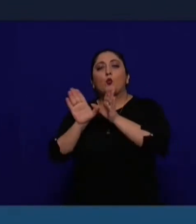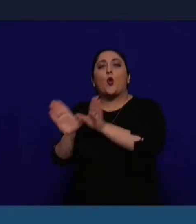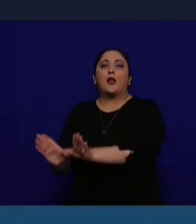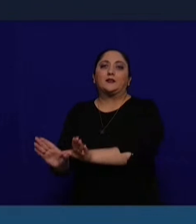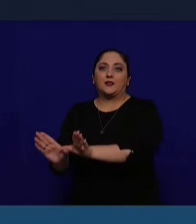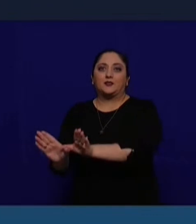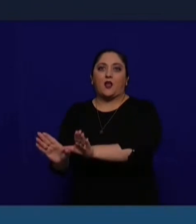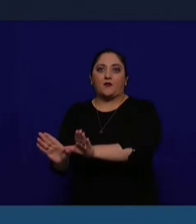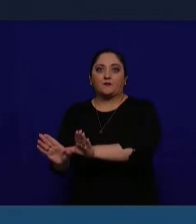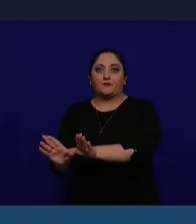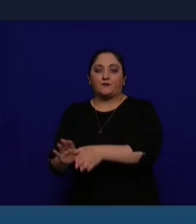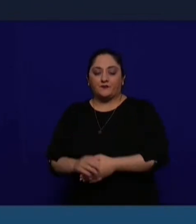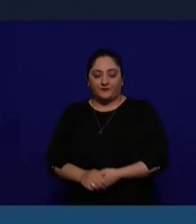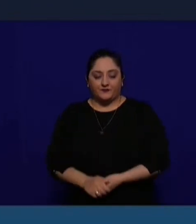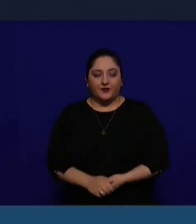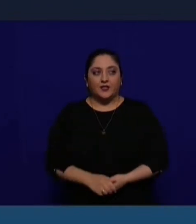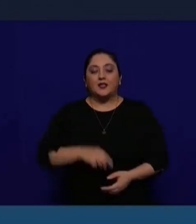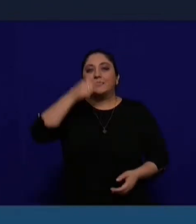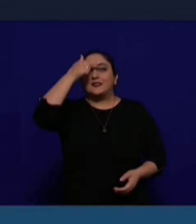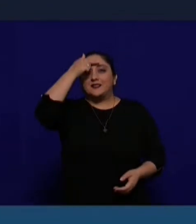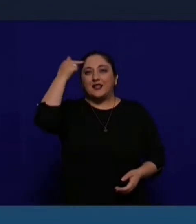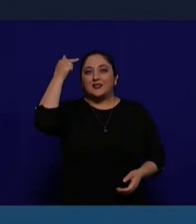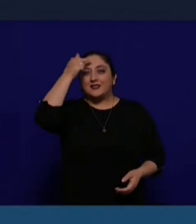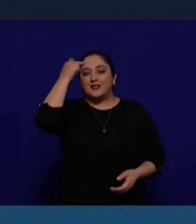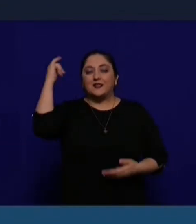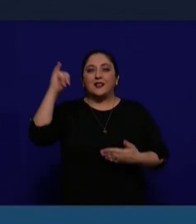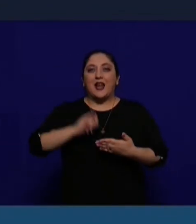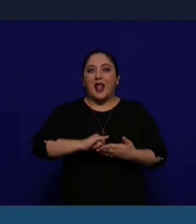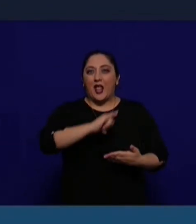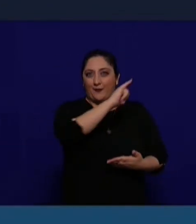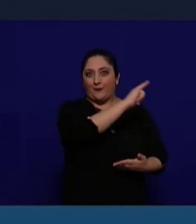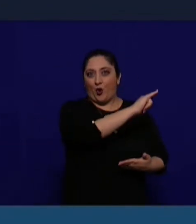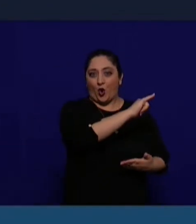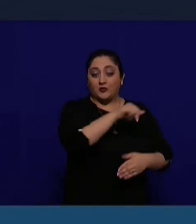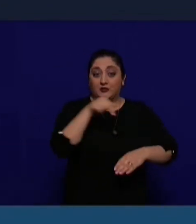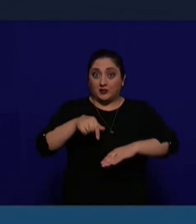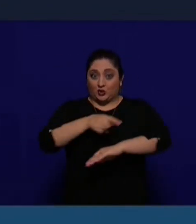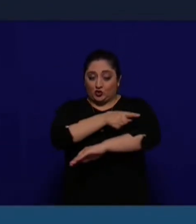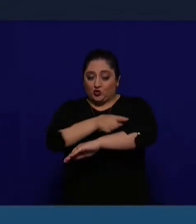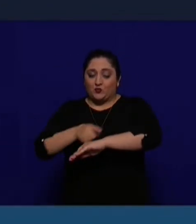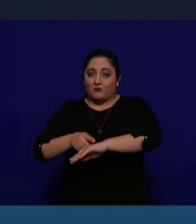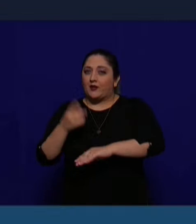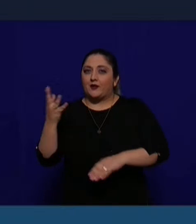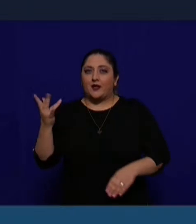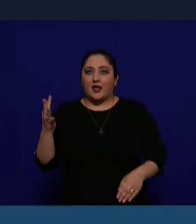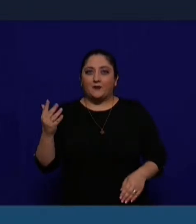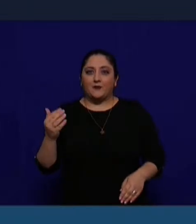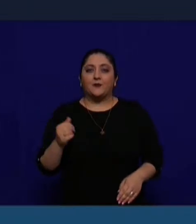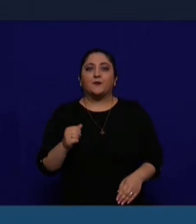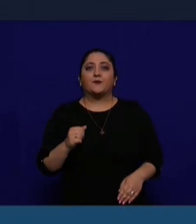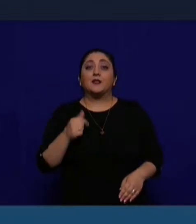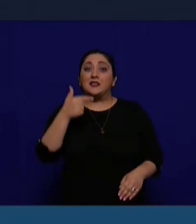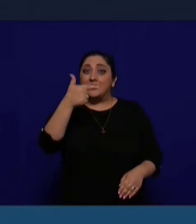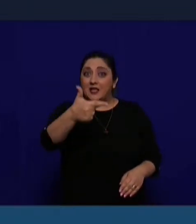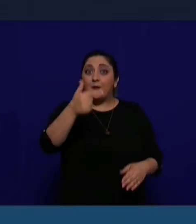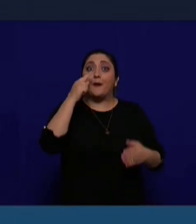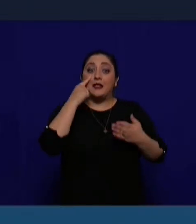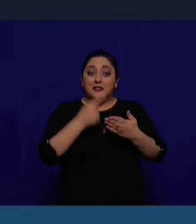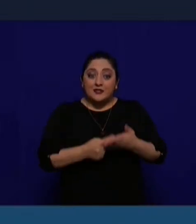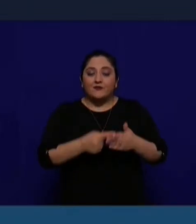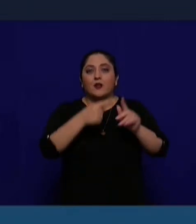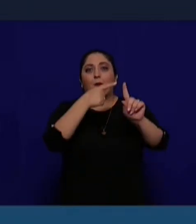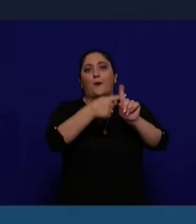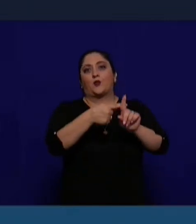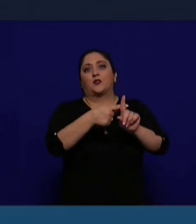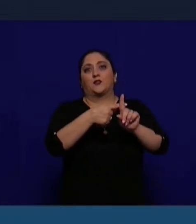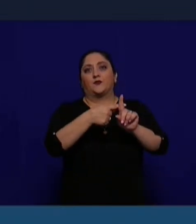Mit-testijiet li għamilna fl-aeroport għal dawn din l-aħħar ġimgħa kellna 7 li ħarġu pożittivi.